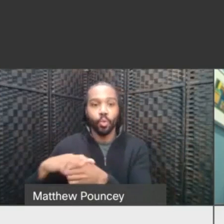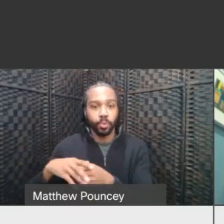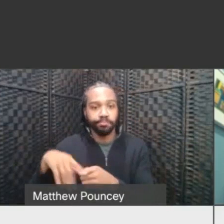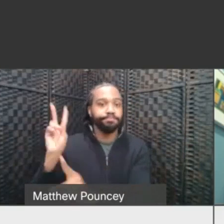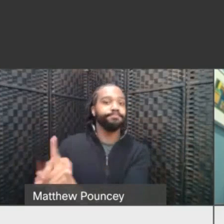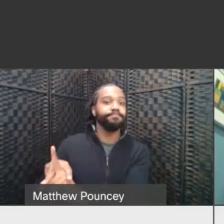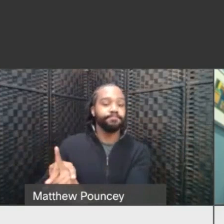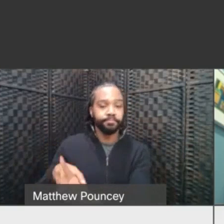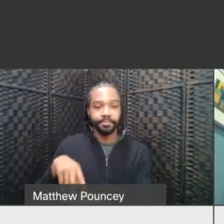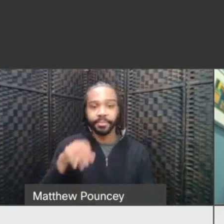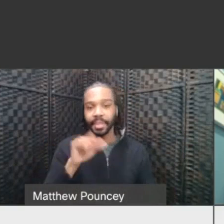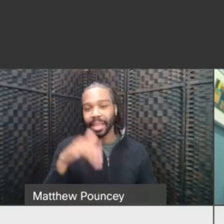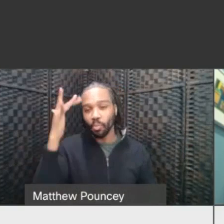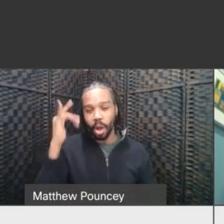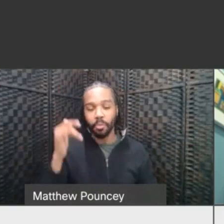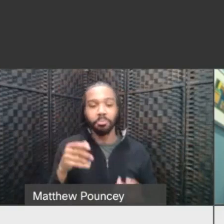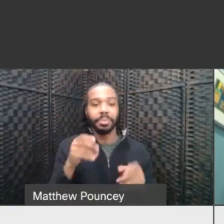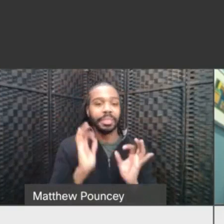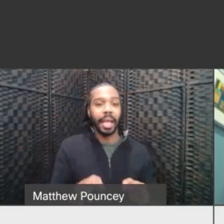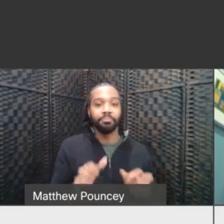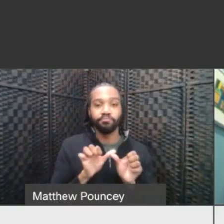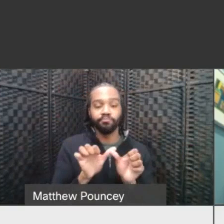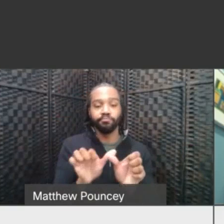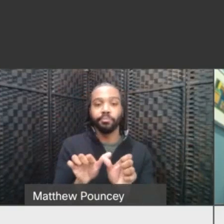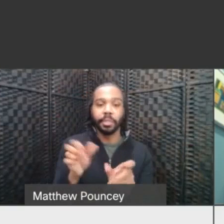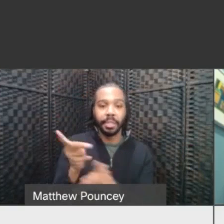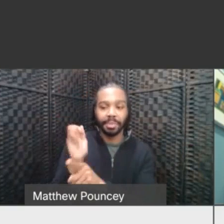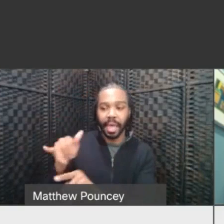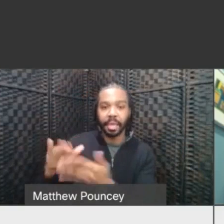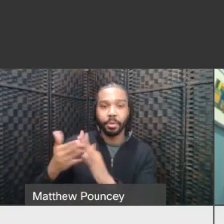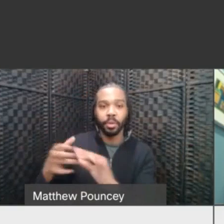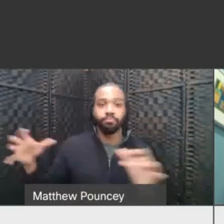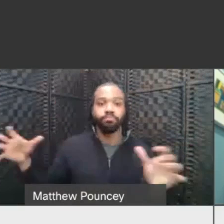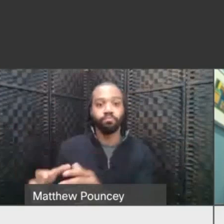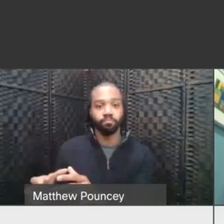we've decided to continue to keep that population group together.